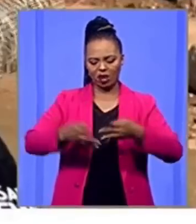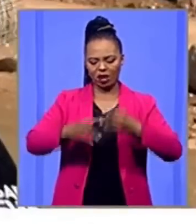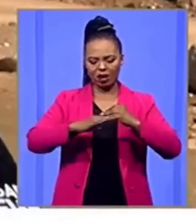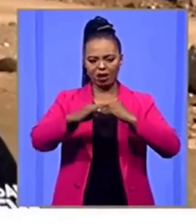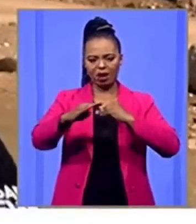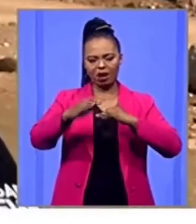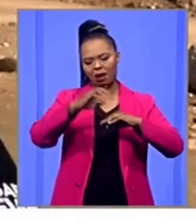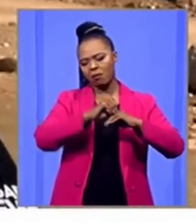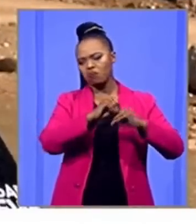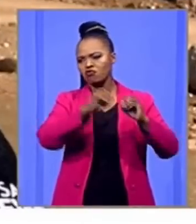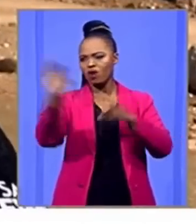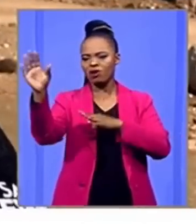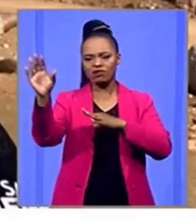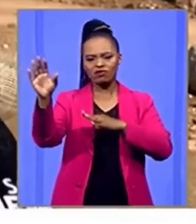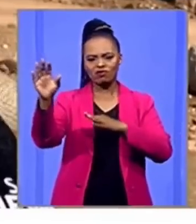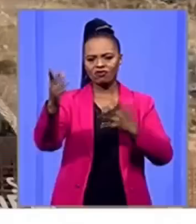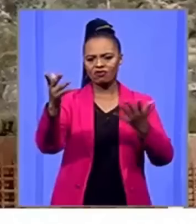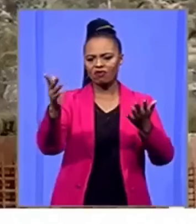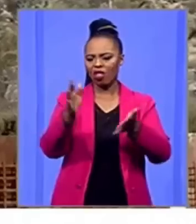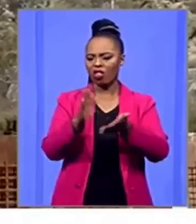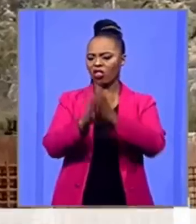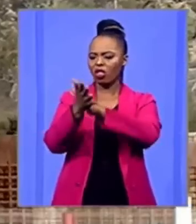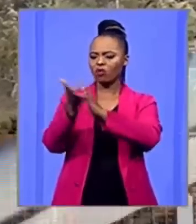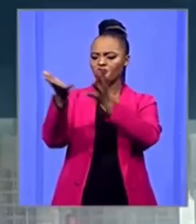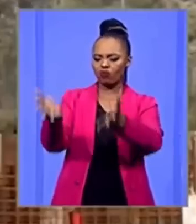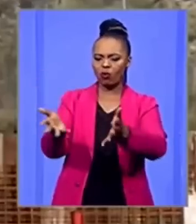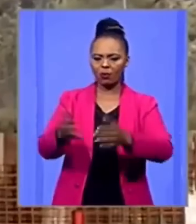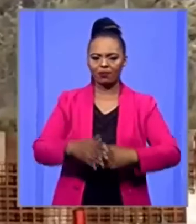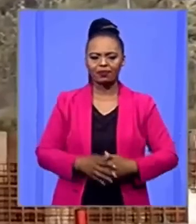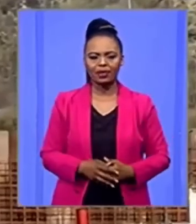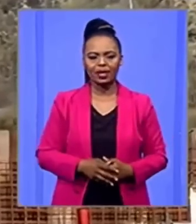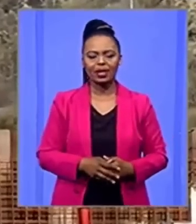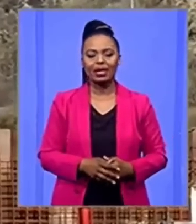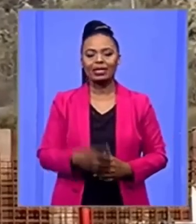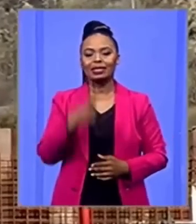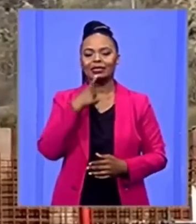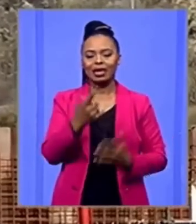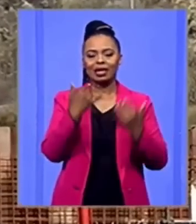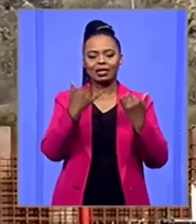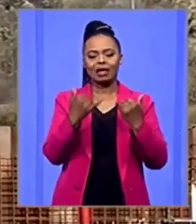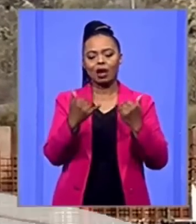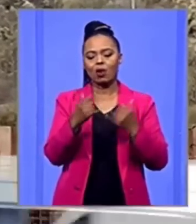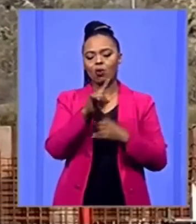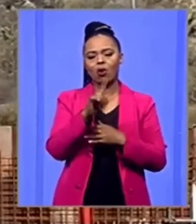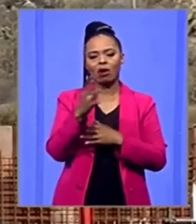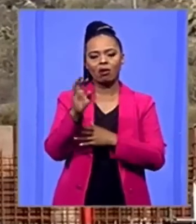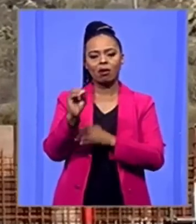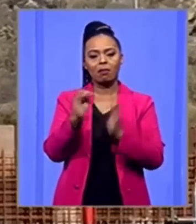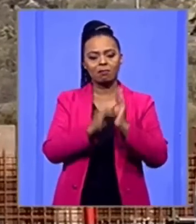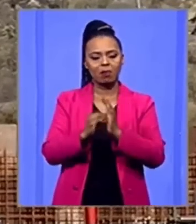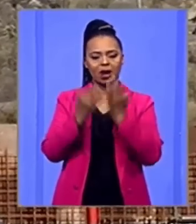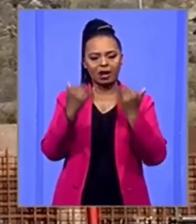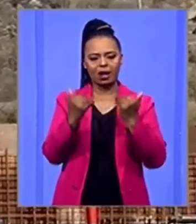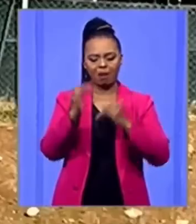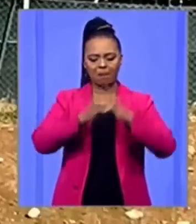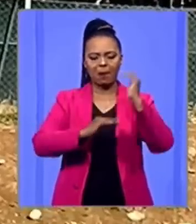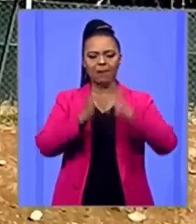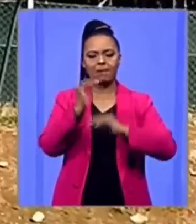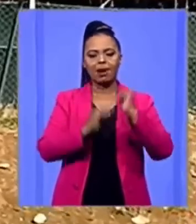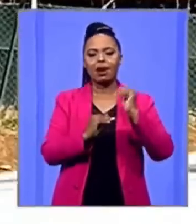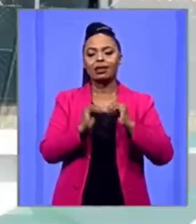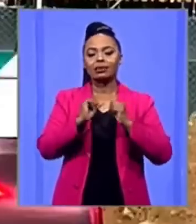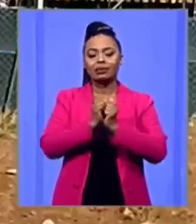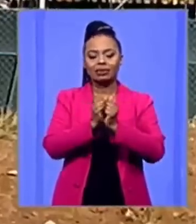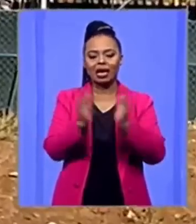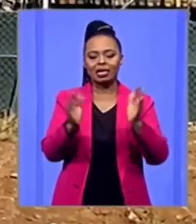ba le šile šilela mola le sa fetše. Bookelo bjo bja go ja dimilione tše 140 bo letetše go rungwa kgweding ya Agostose e